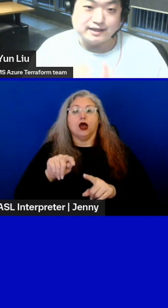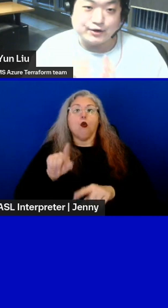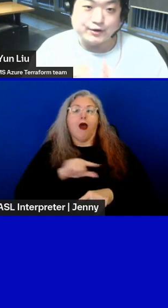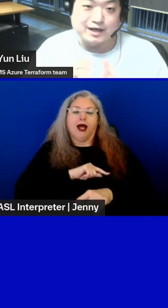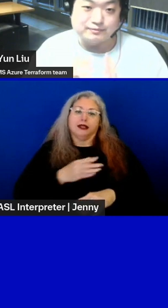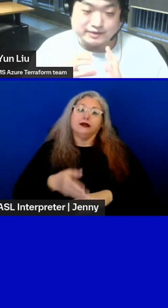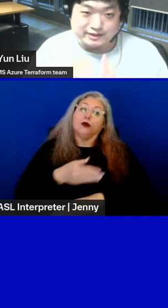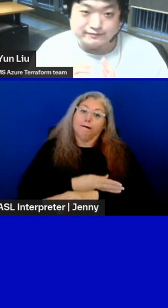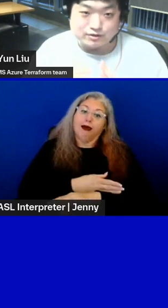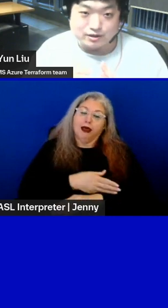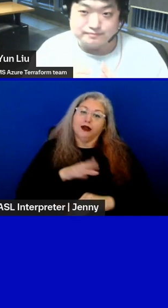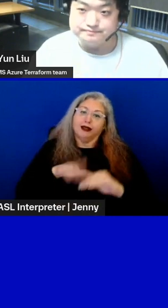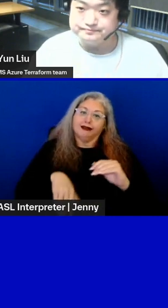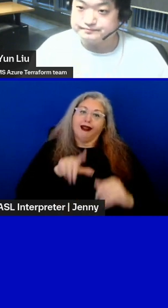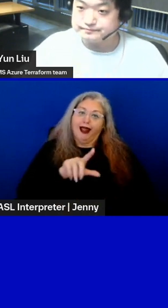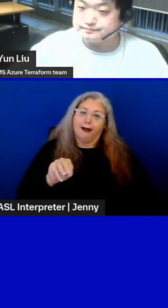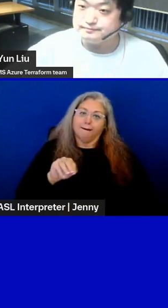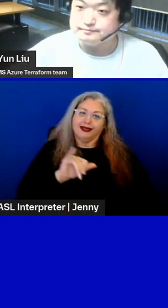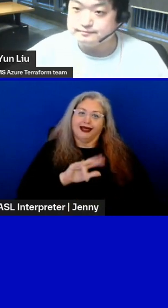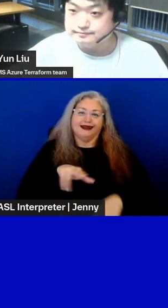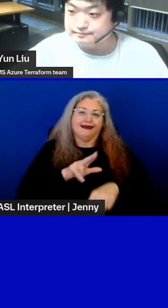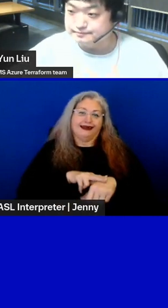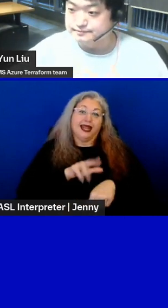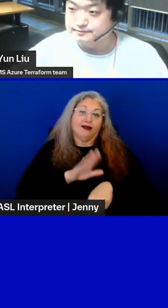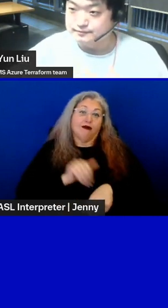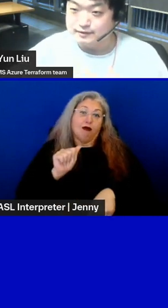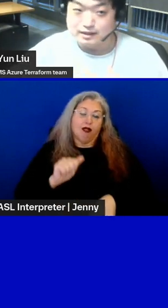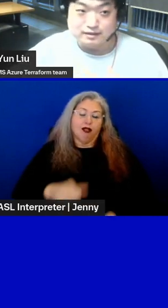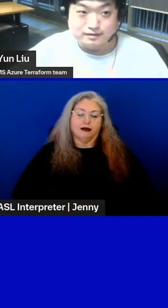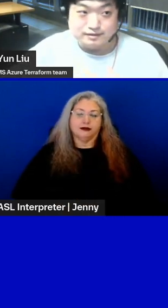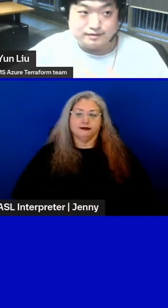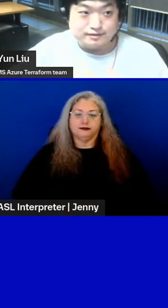than the LLM native call.